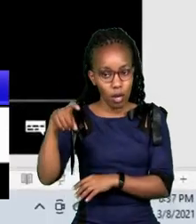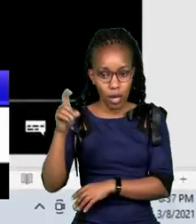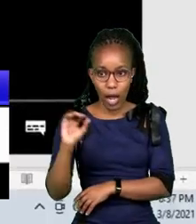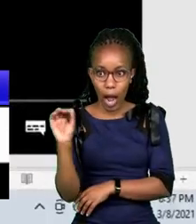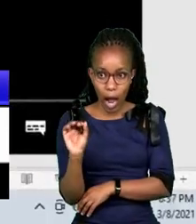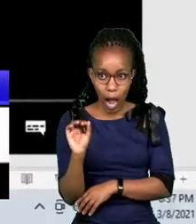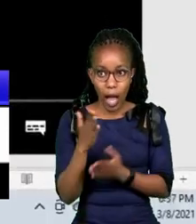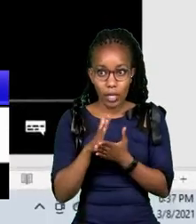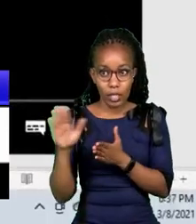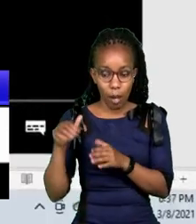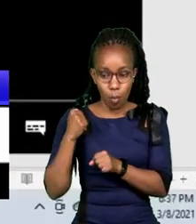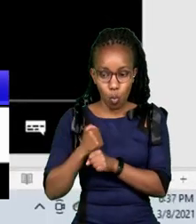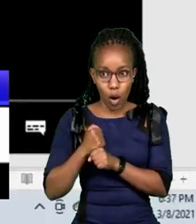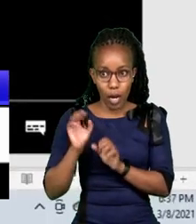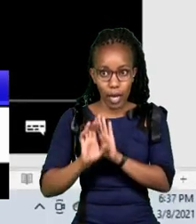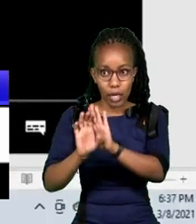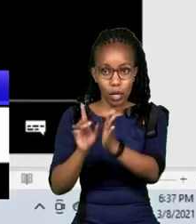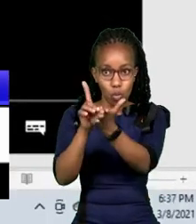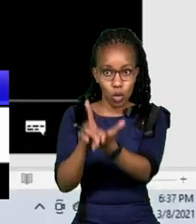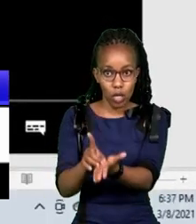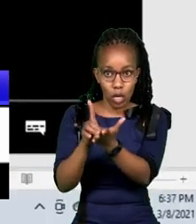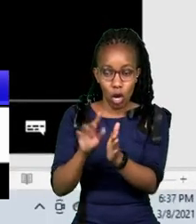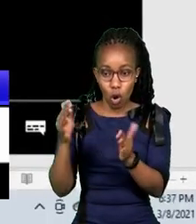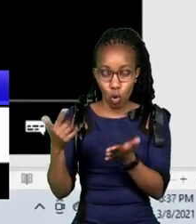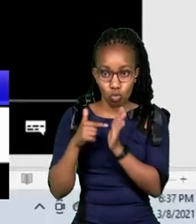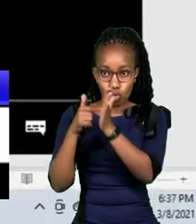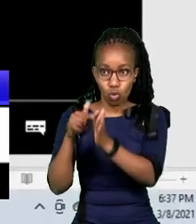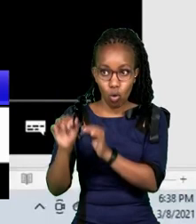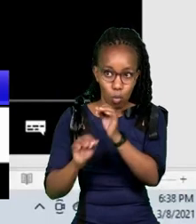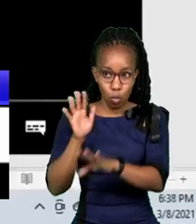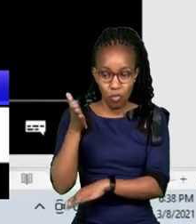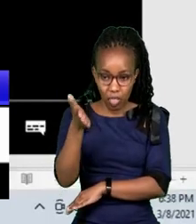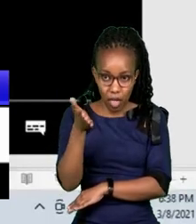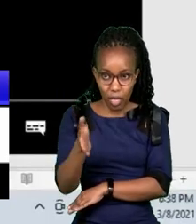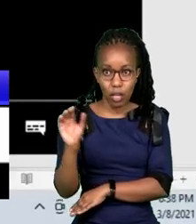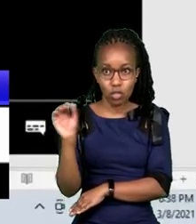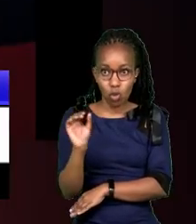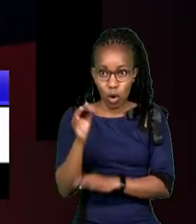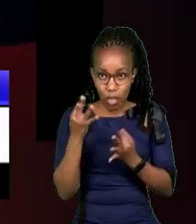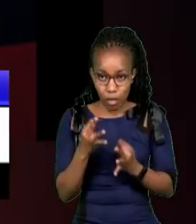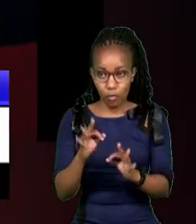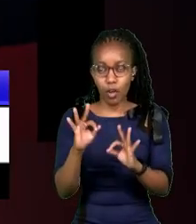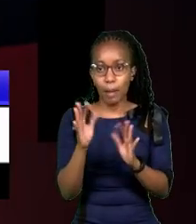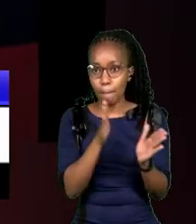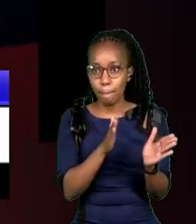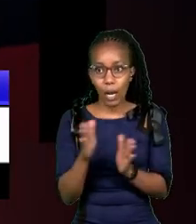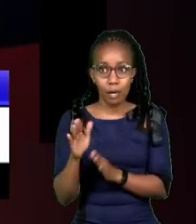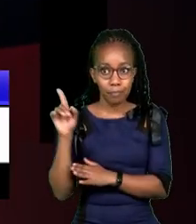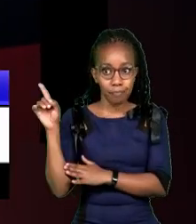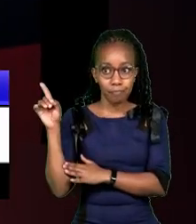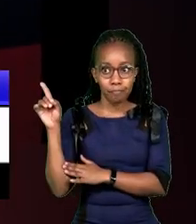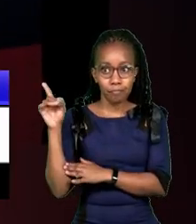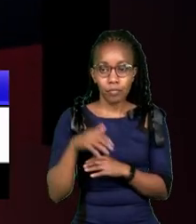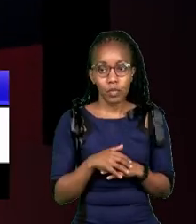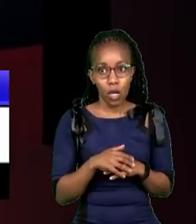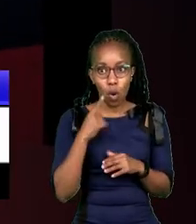some functions such as the ability to download or show a movie will not be available under the free plan. Netflix, which streams in